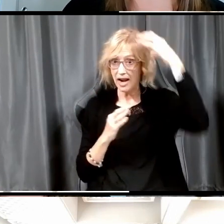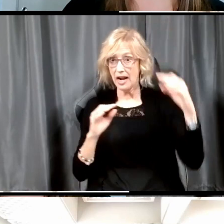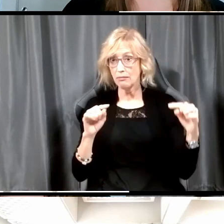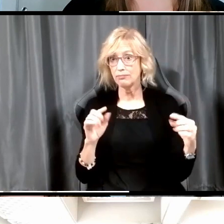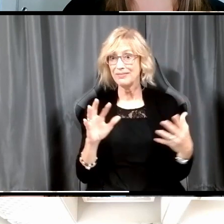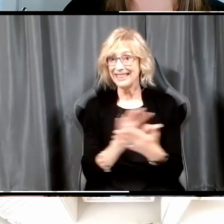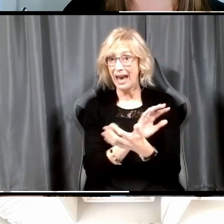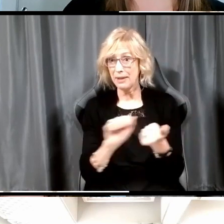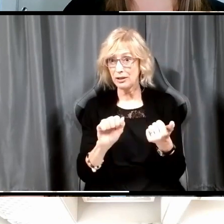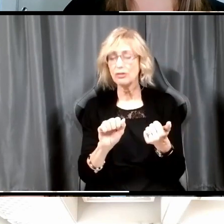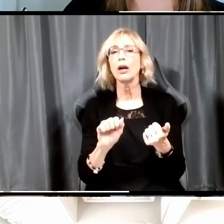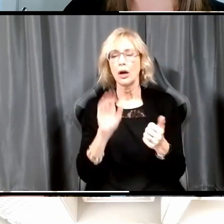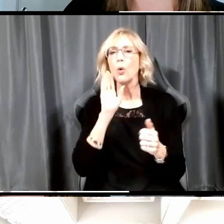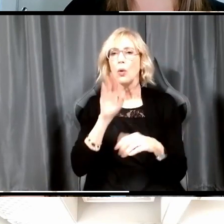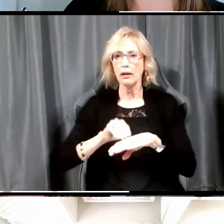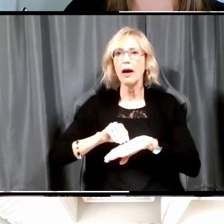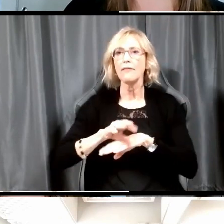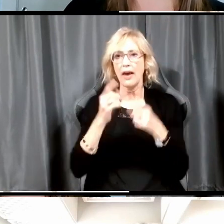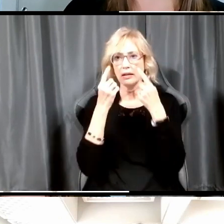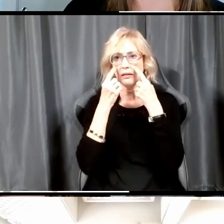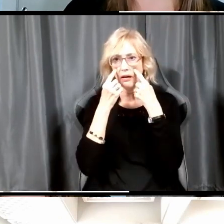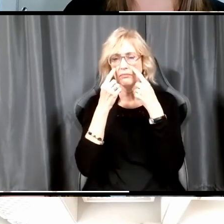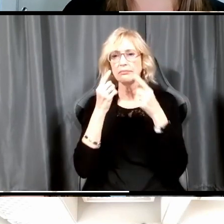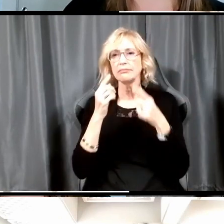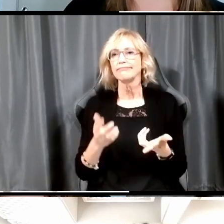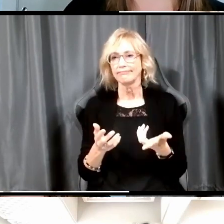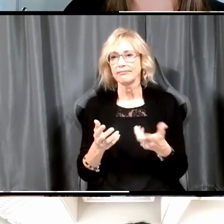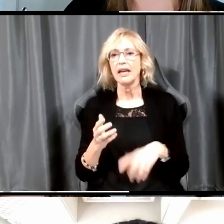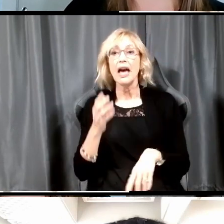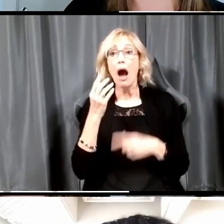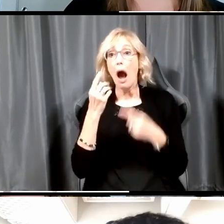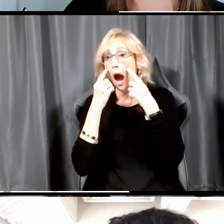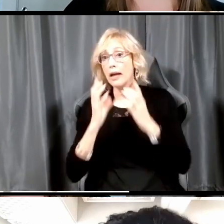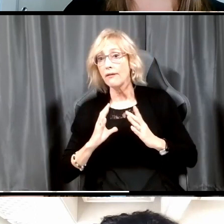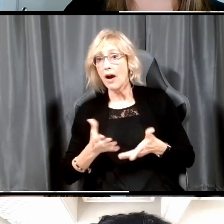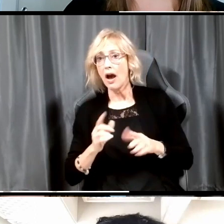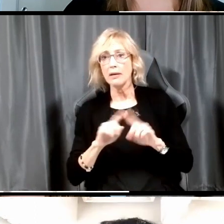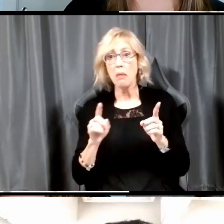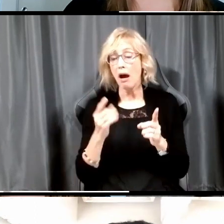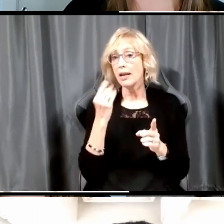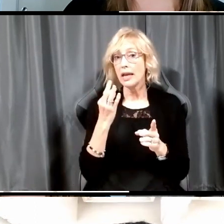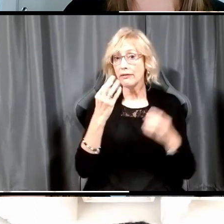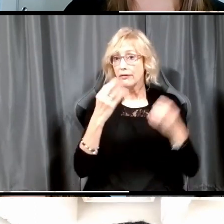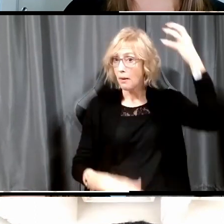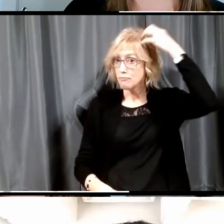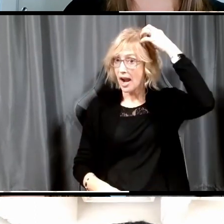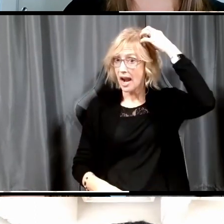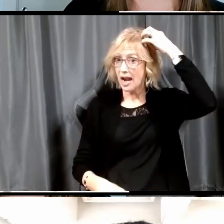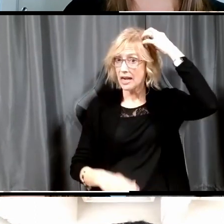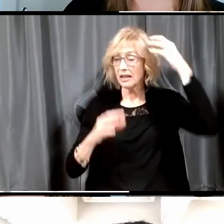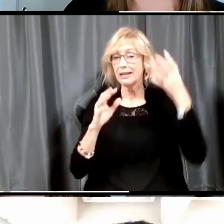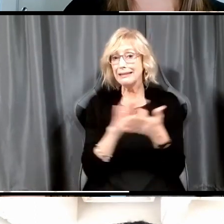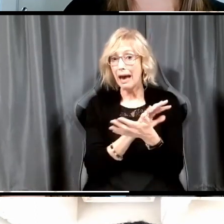our vision is affected. Our eyes could be fine, but if that visual part of our brain is affected in